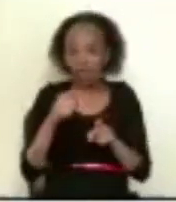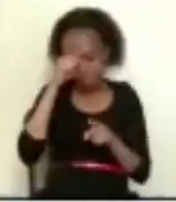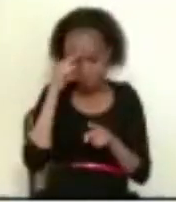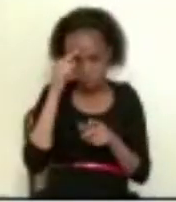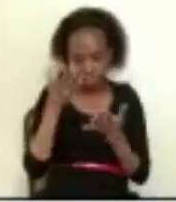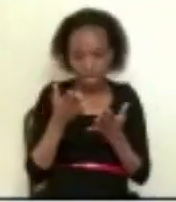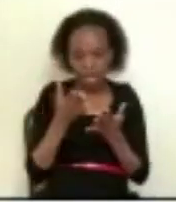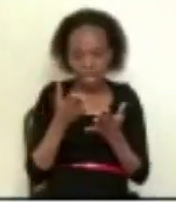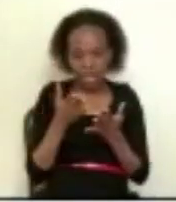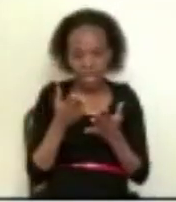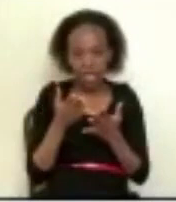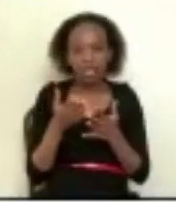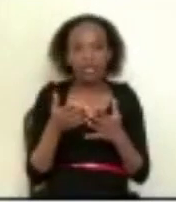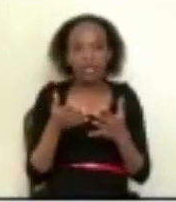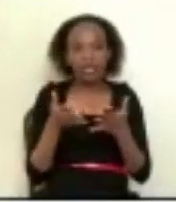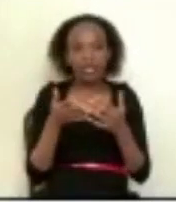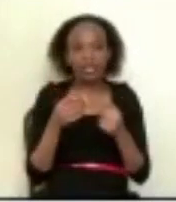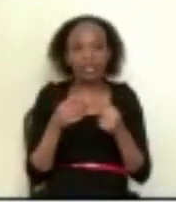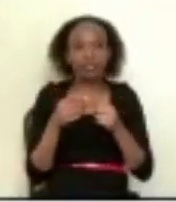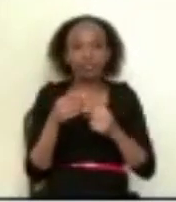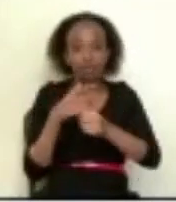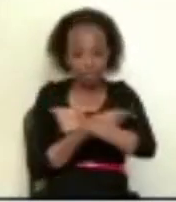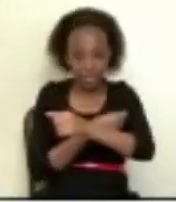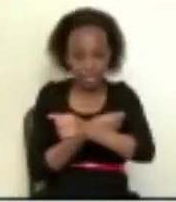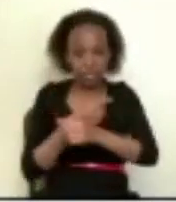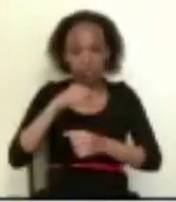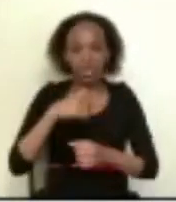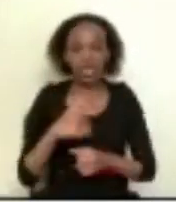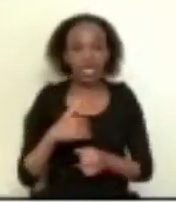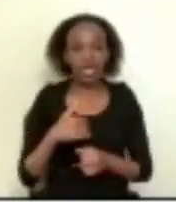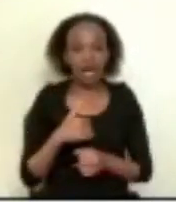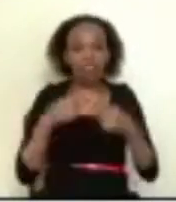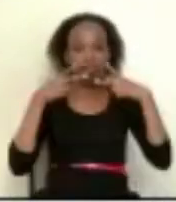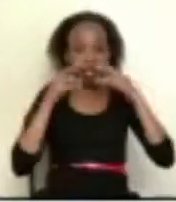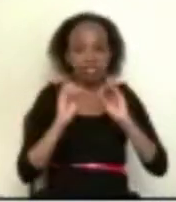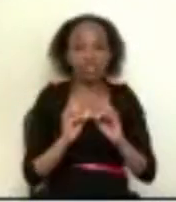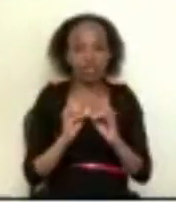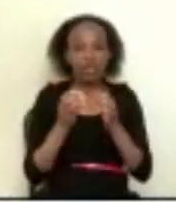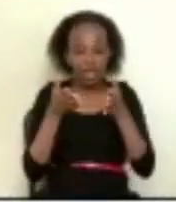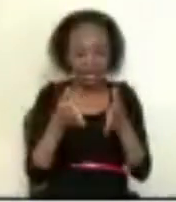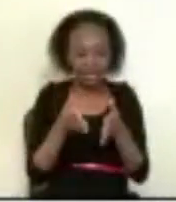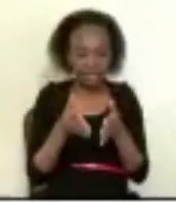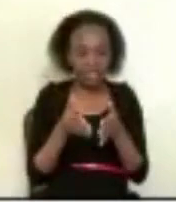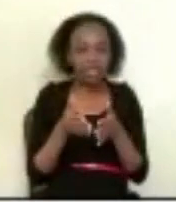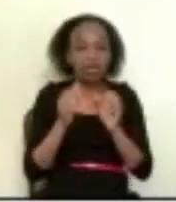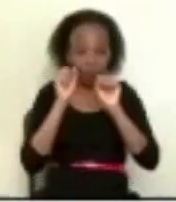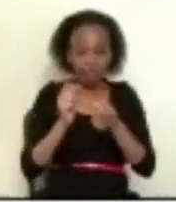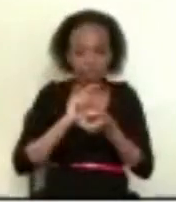vaccinations, we are working around masks, right? So all those gains are now, they might now be